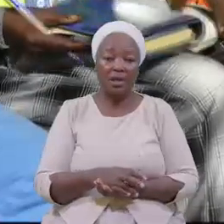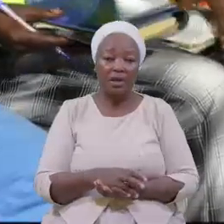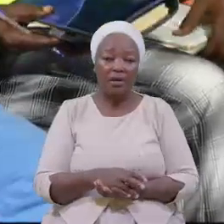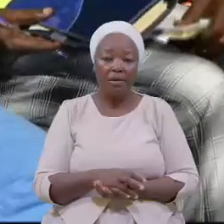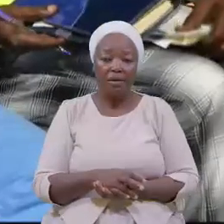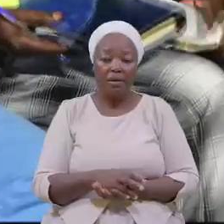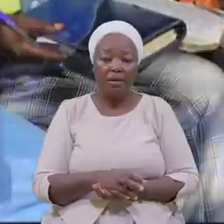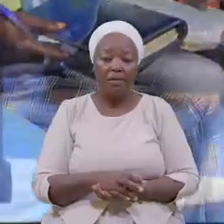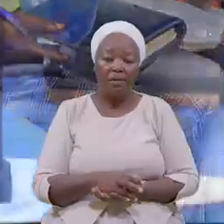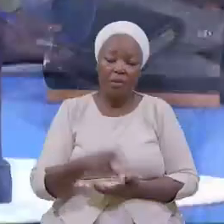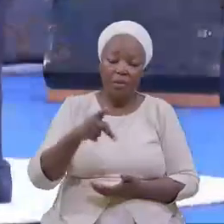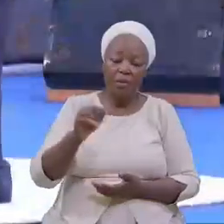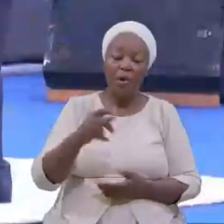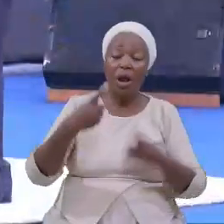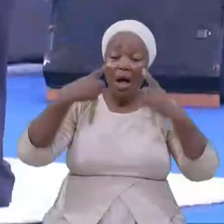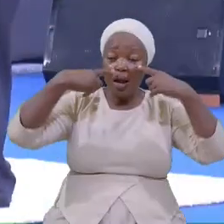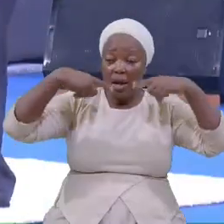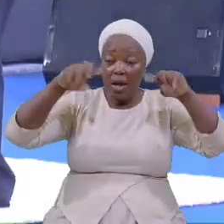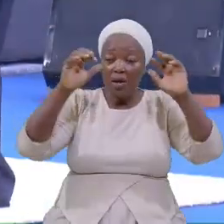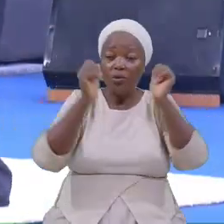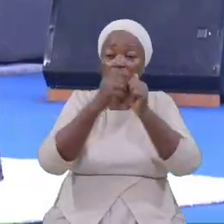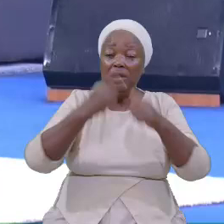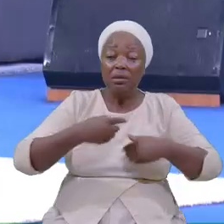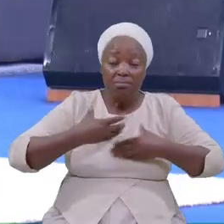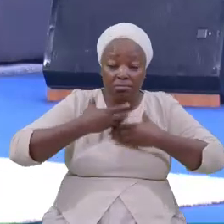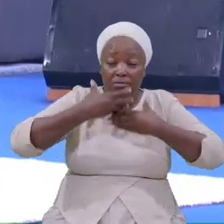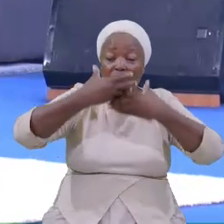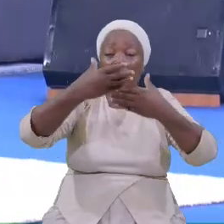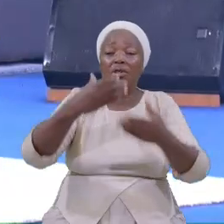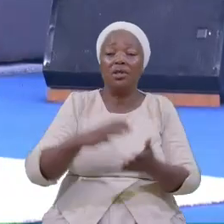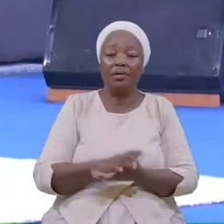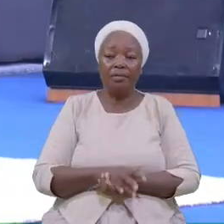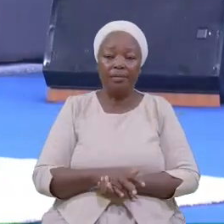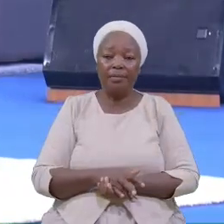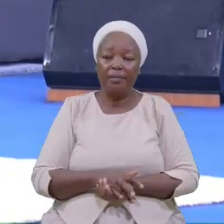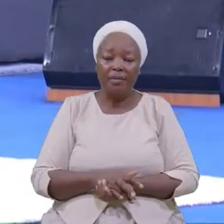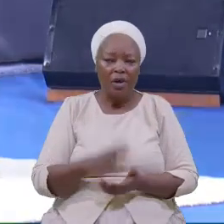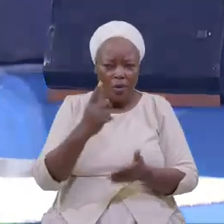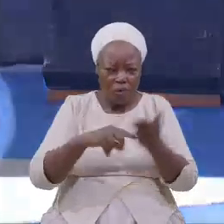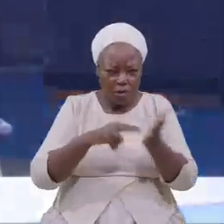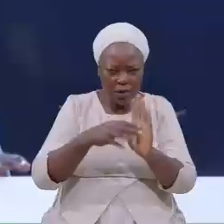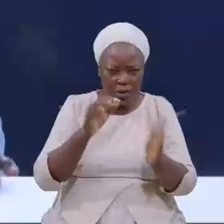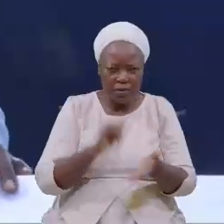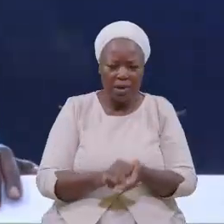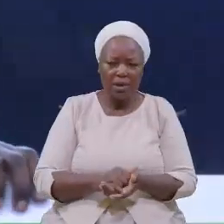Paul declared with a loud voice. What was that in the cage?